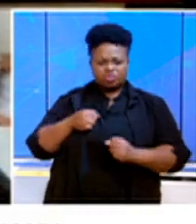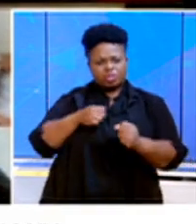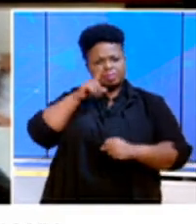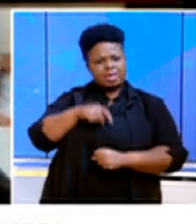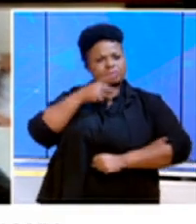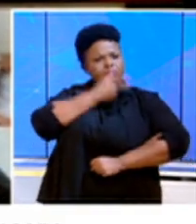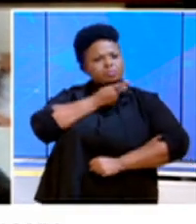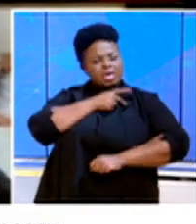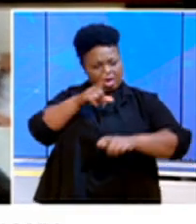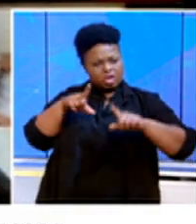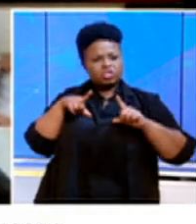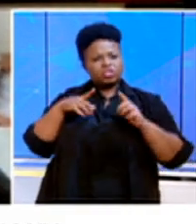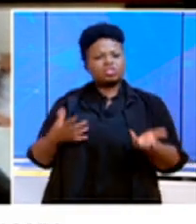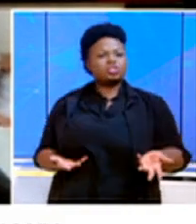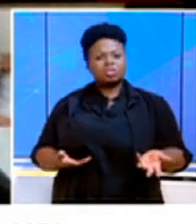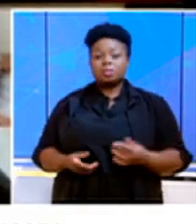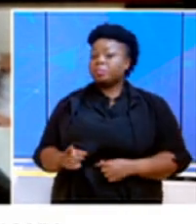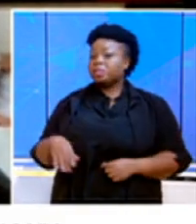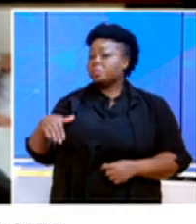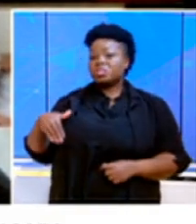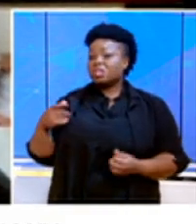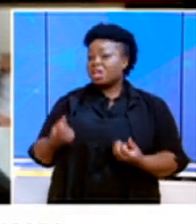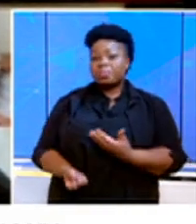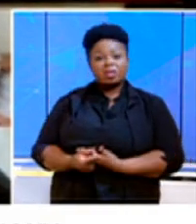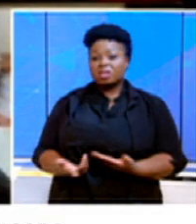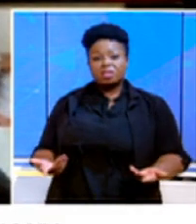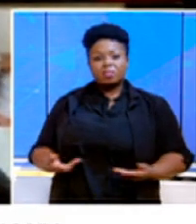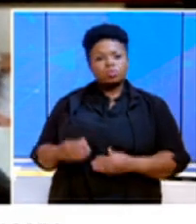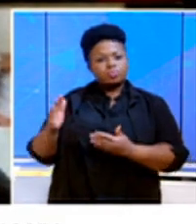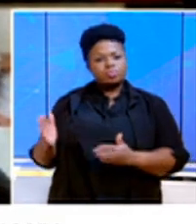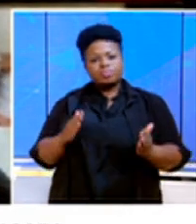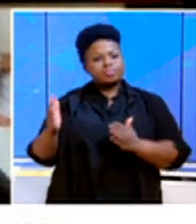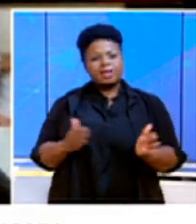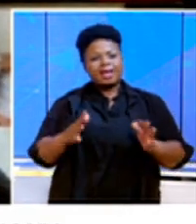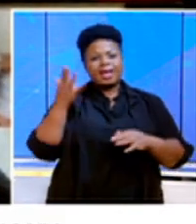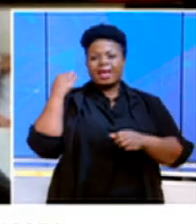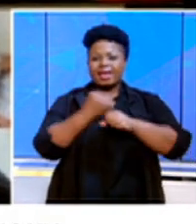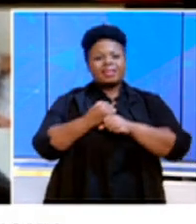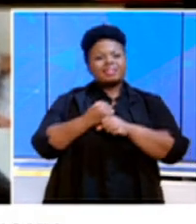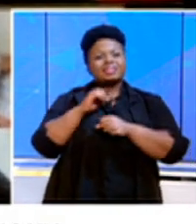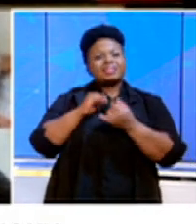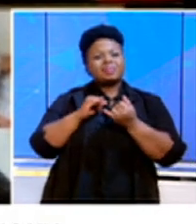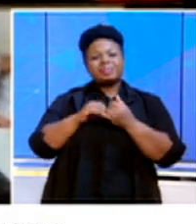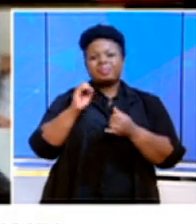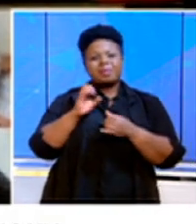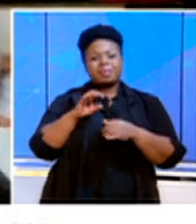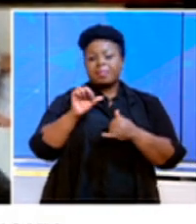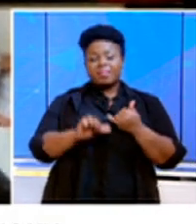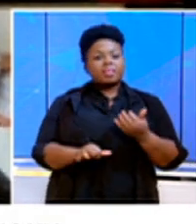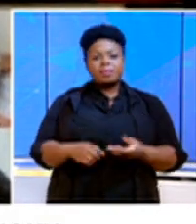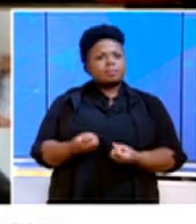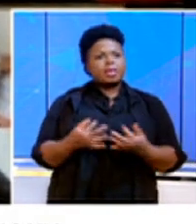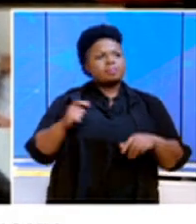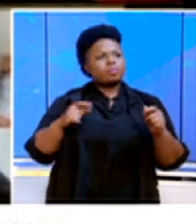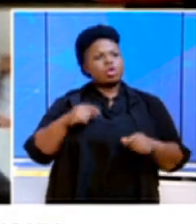developed well in advance, and that our arrangements had to be put in place by September last year. And a lot of people thought they